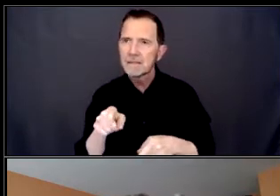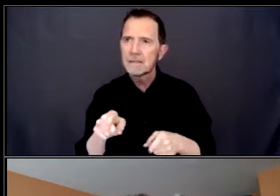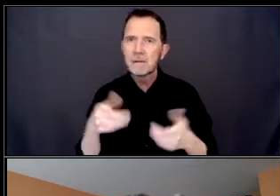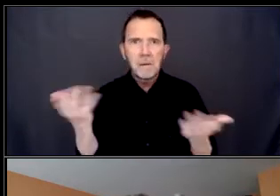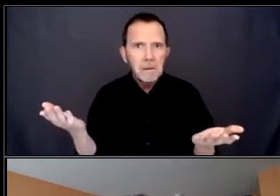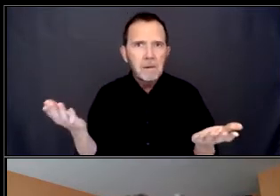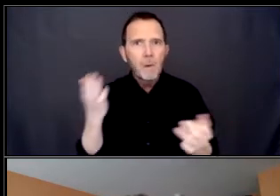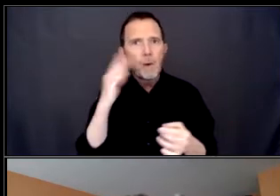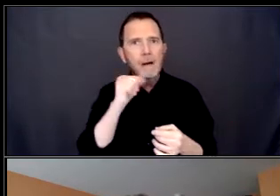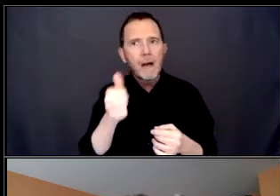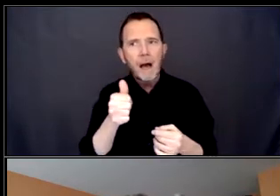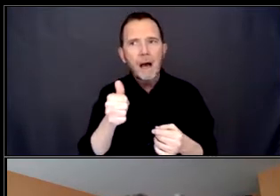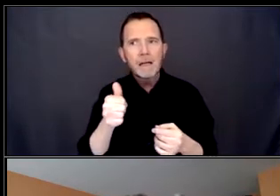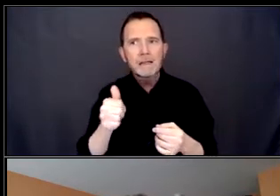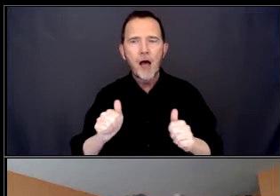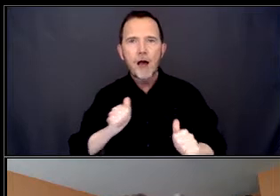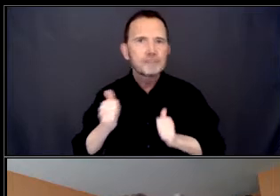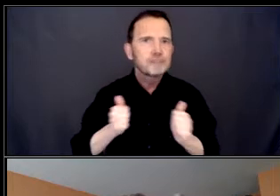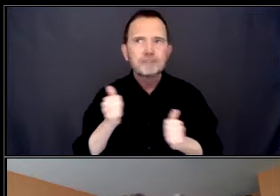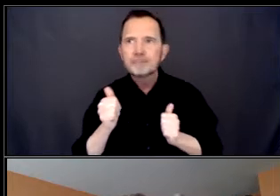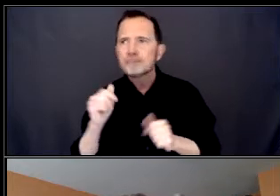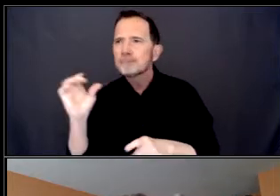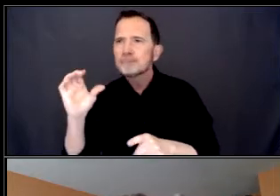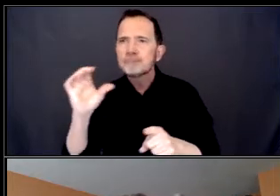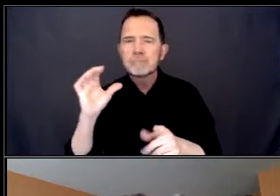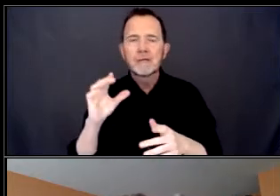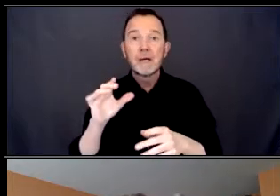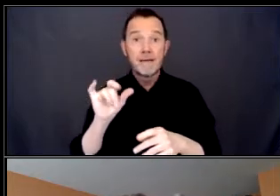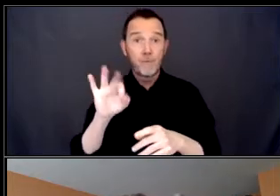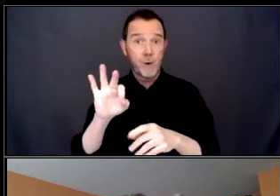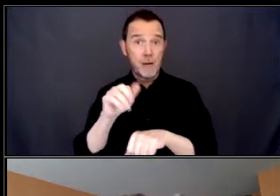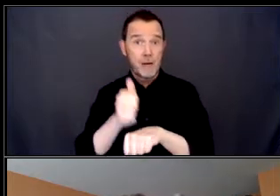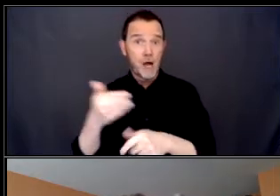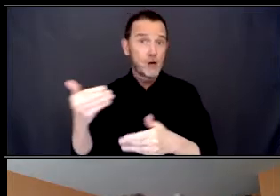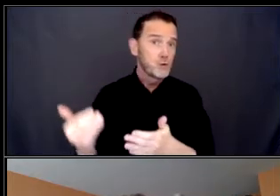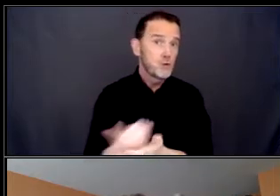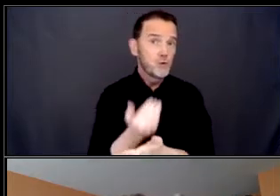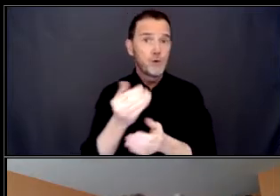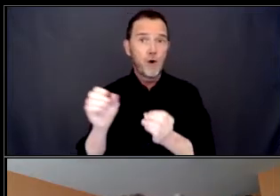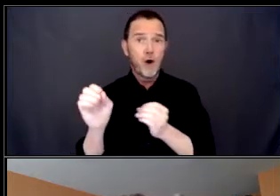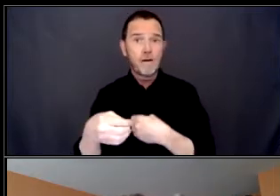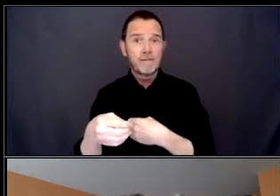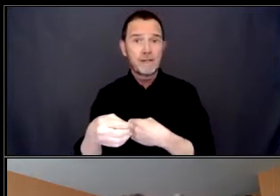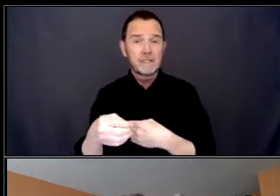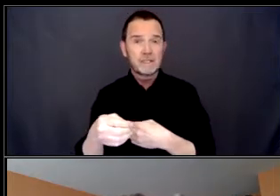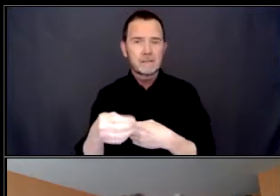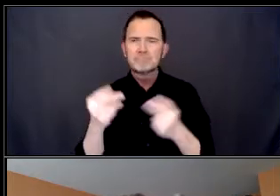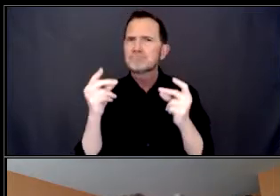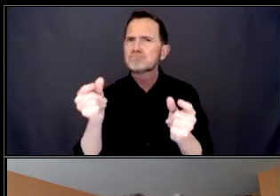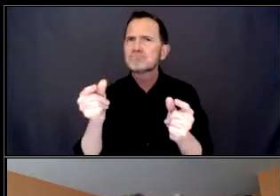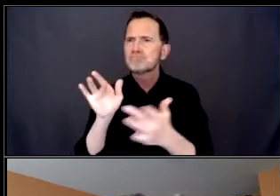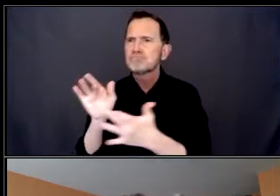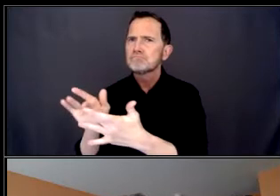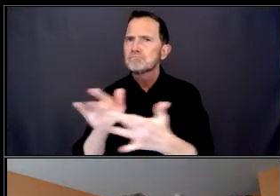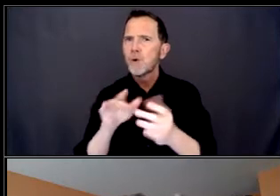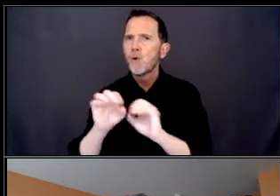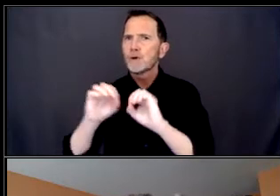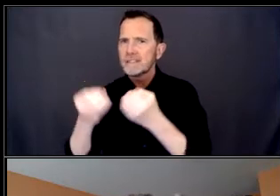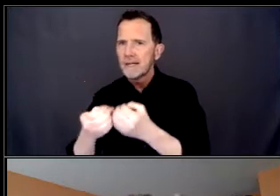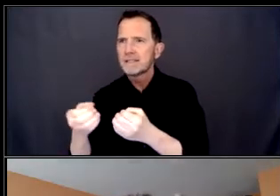and quickly, as soon as we get into a new market, find out who the organizations are that have people who are